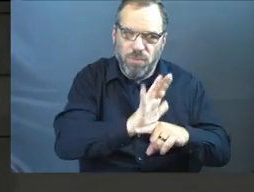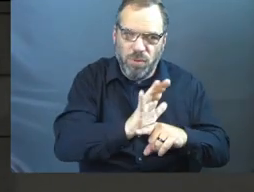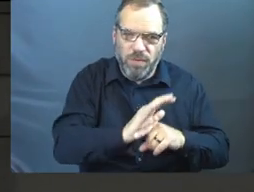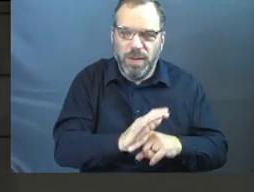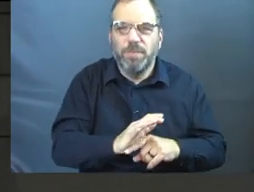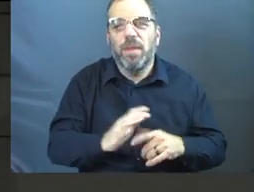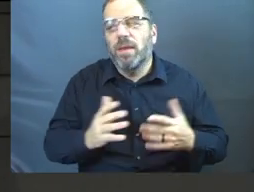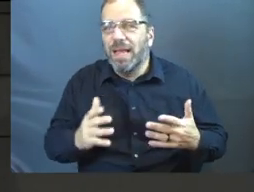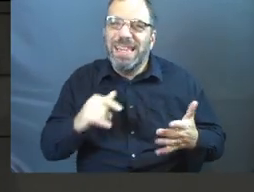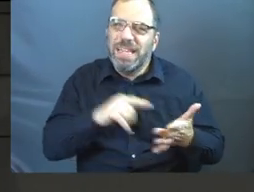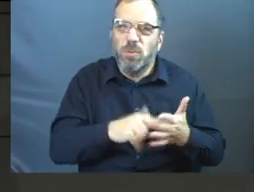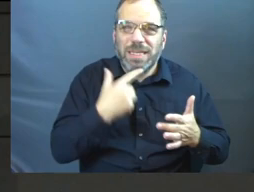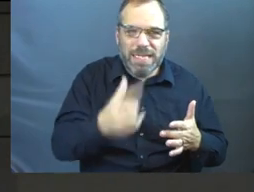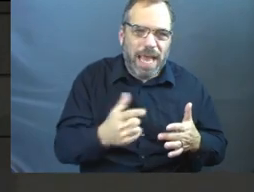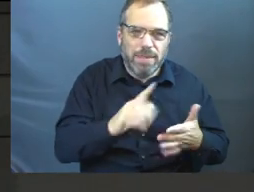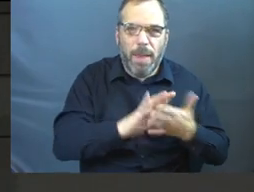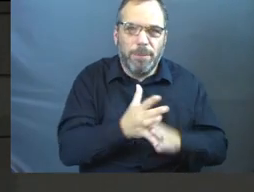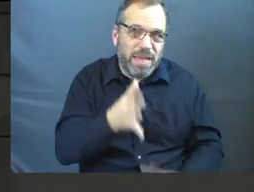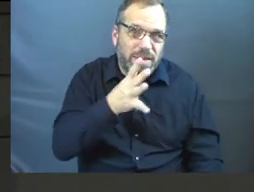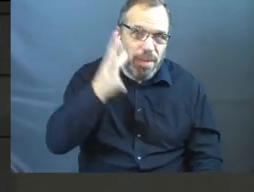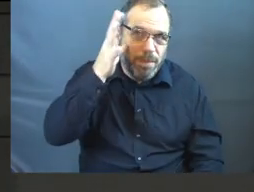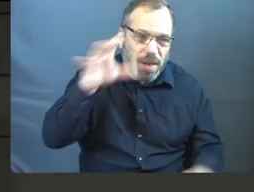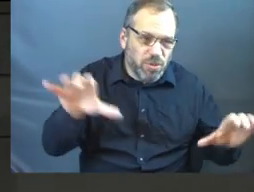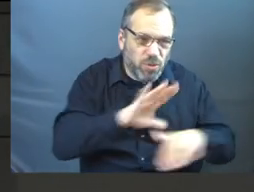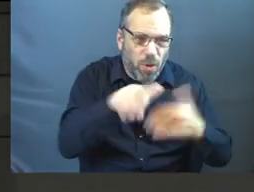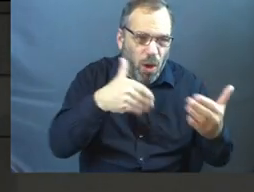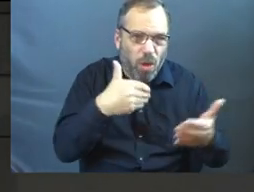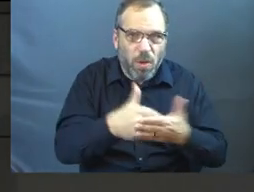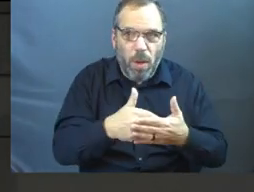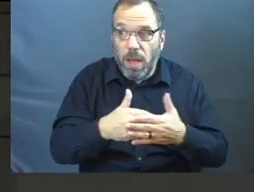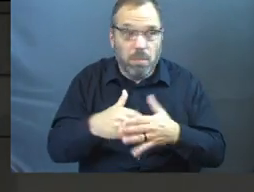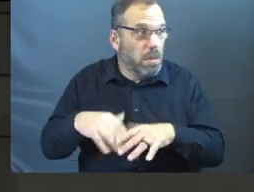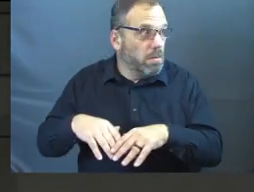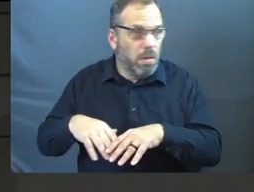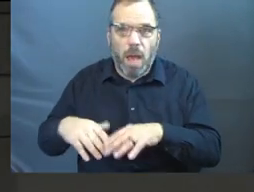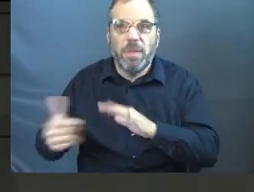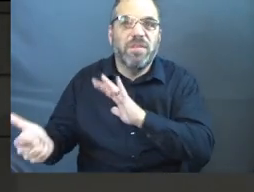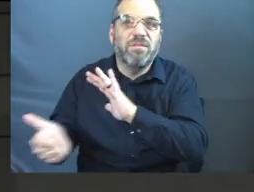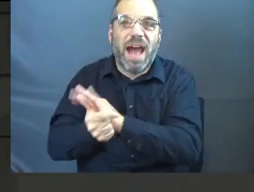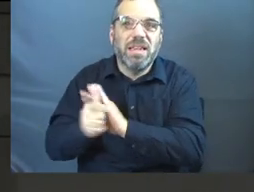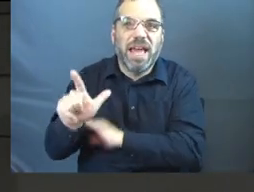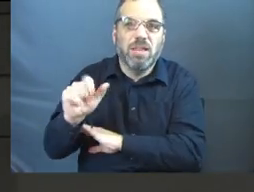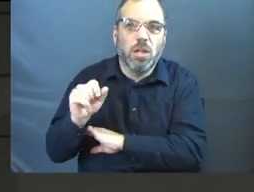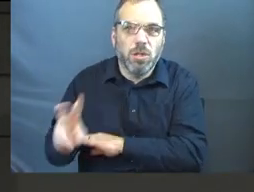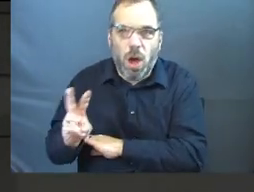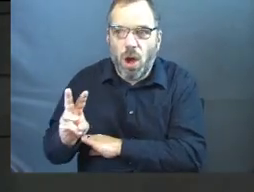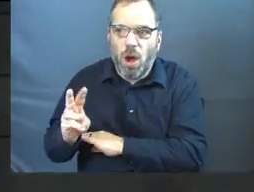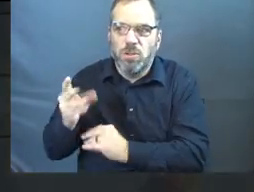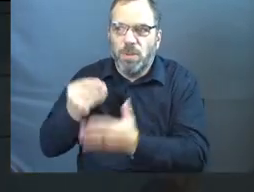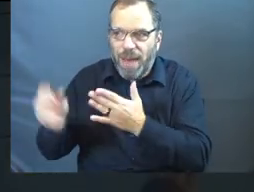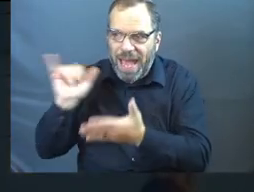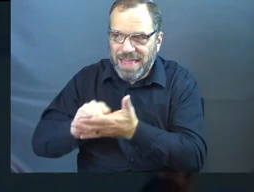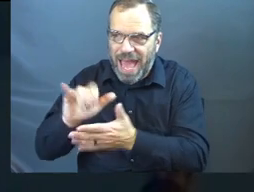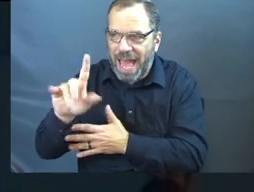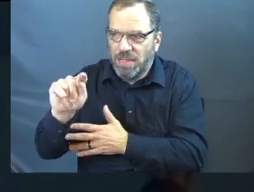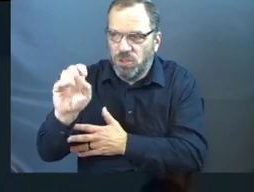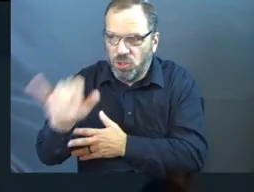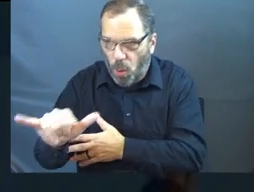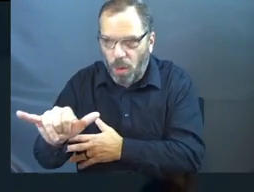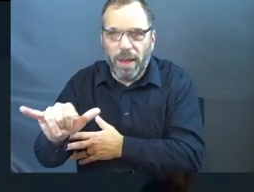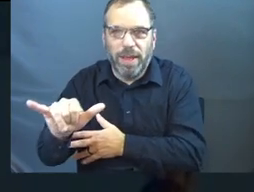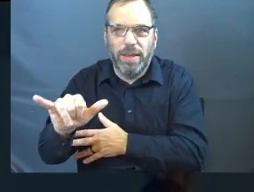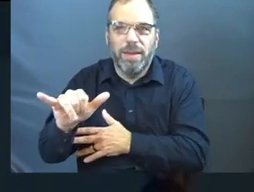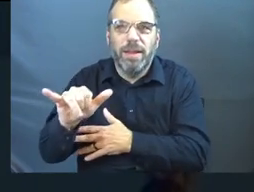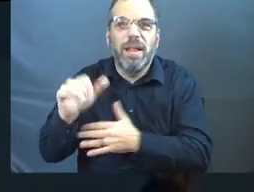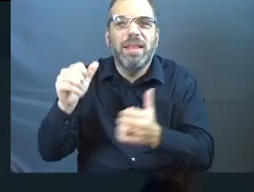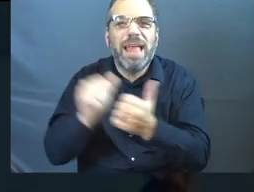saying? Basically, this one's telling you, be the parent who does everything they can. Maybe even break the law to make sure your kid gets the gift that they want for Christmas. If you do that,